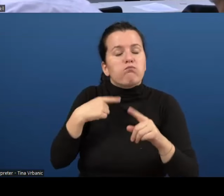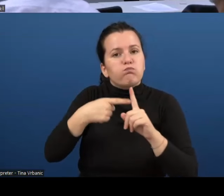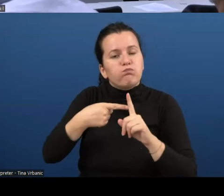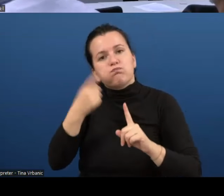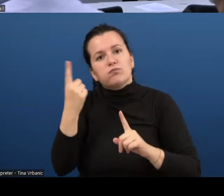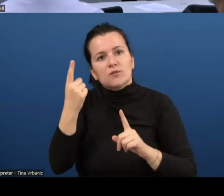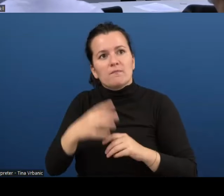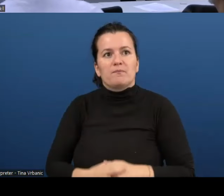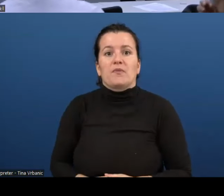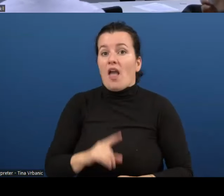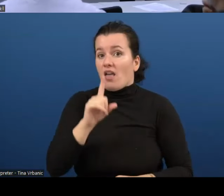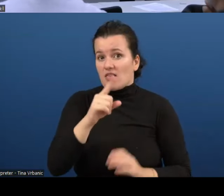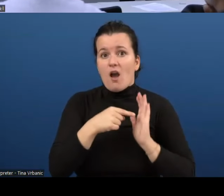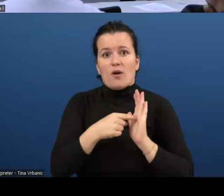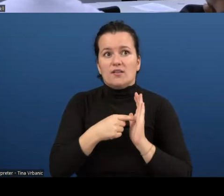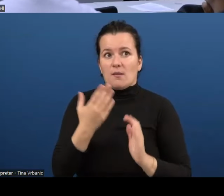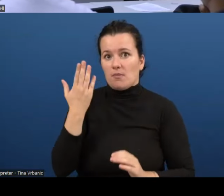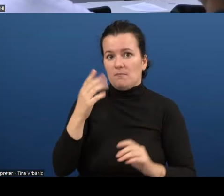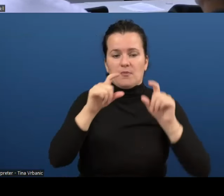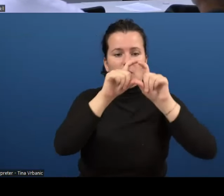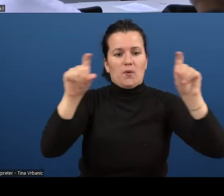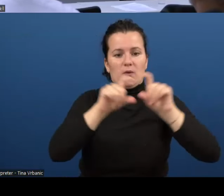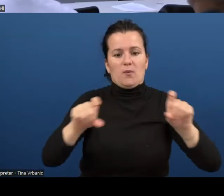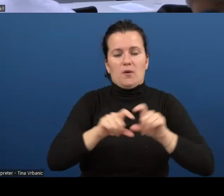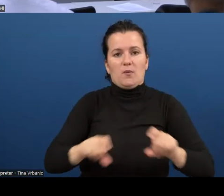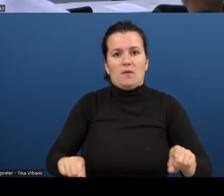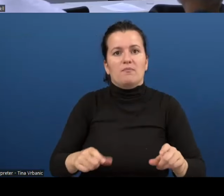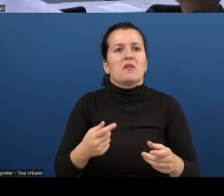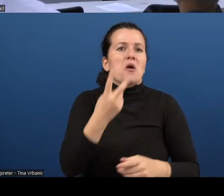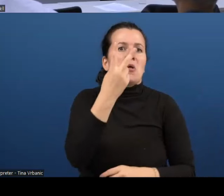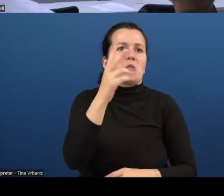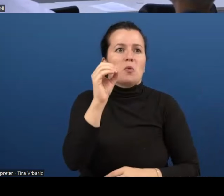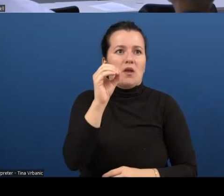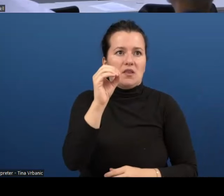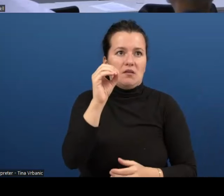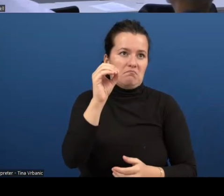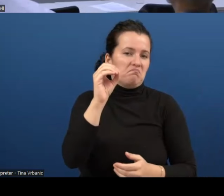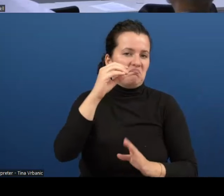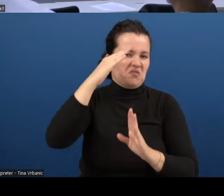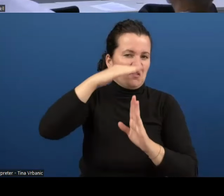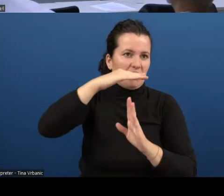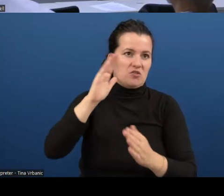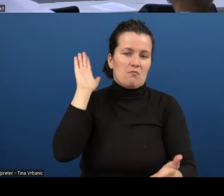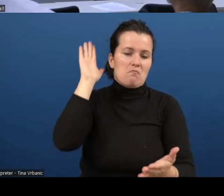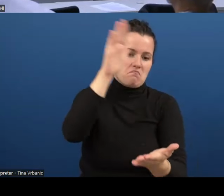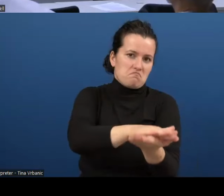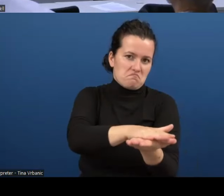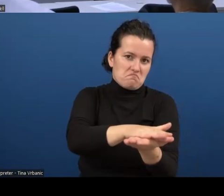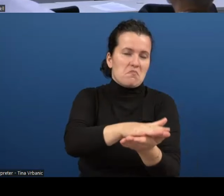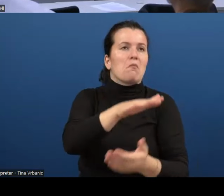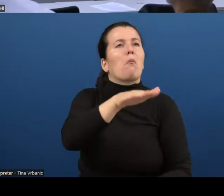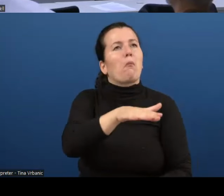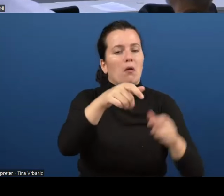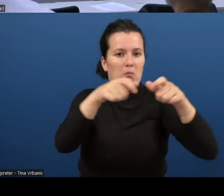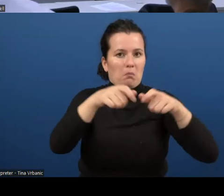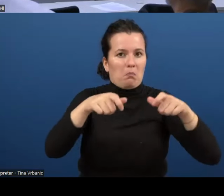cold, 20 degrees. So you can put your hand on it and it feels cold. Simple. You